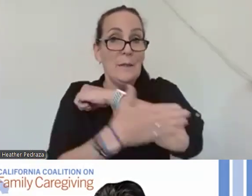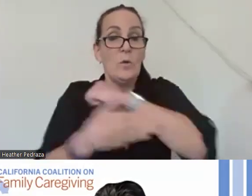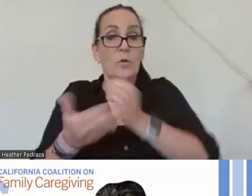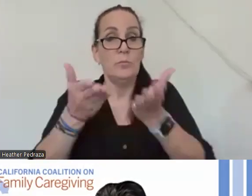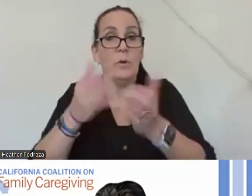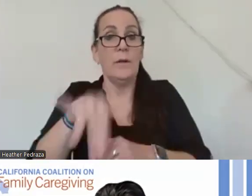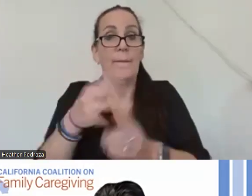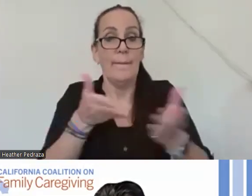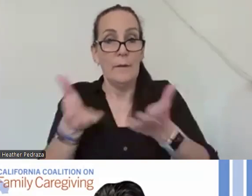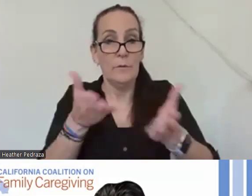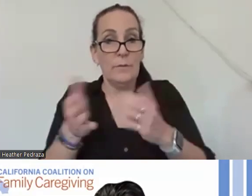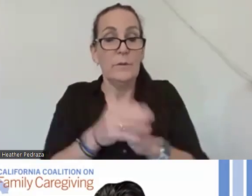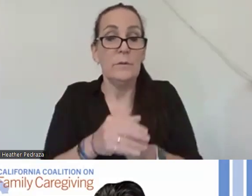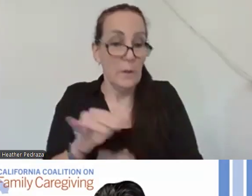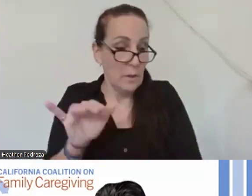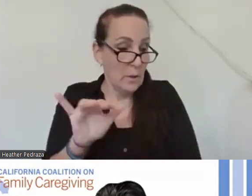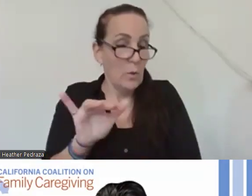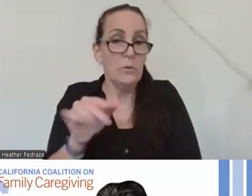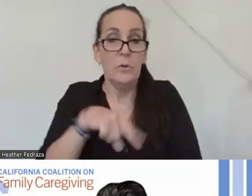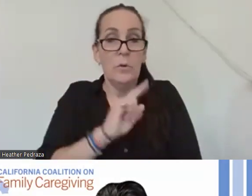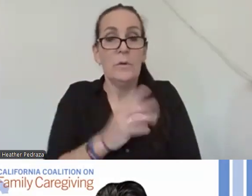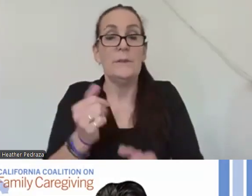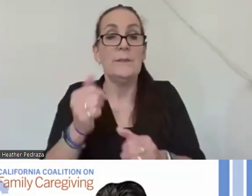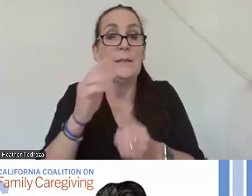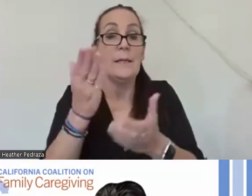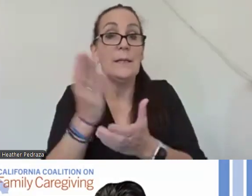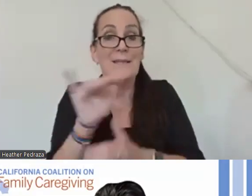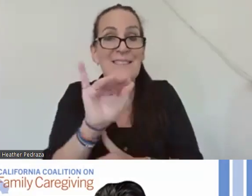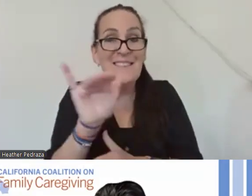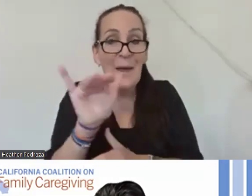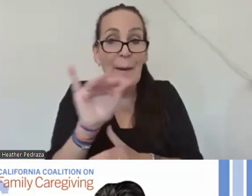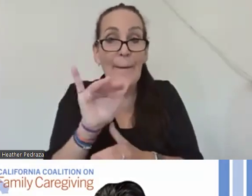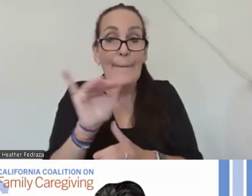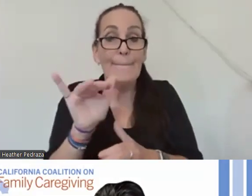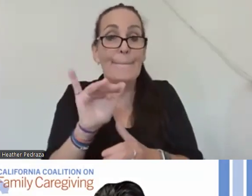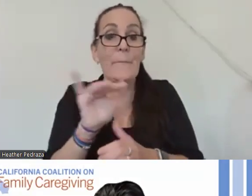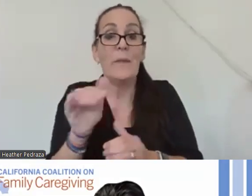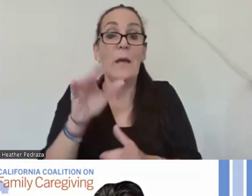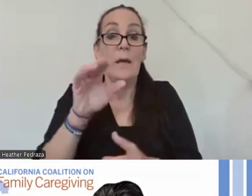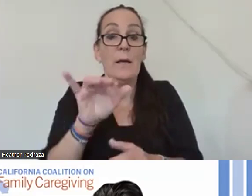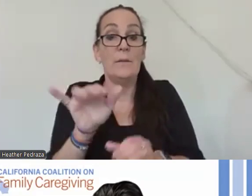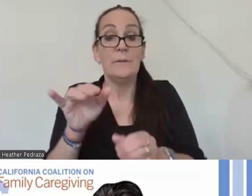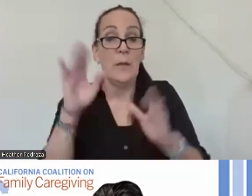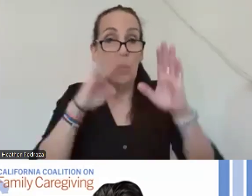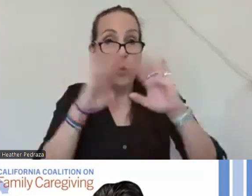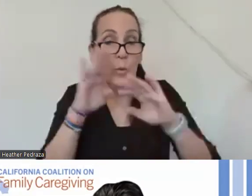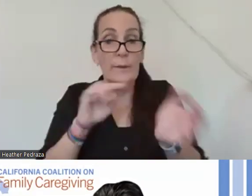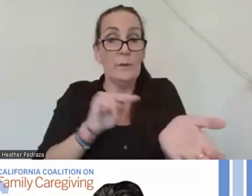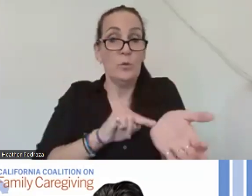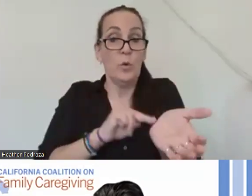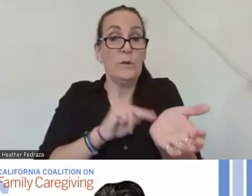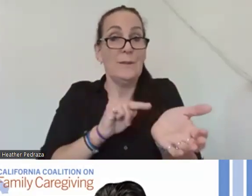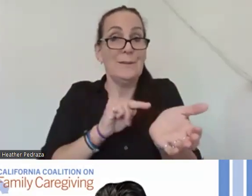And we see a similar concern around nursing facilities transition, where only 11 counties or providers were offering that service